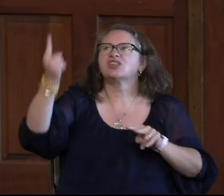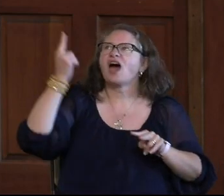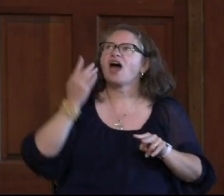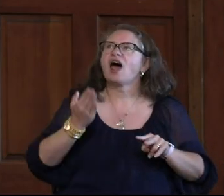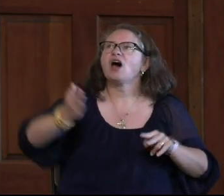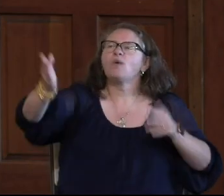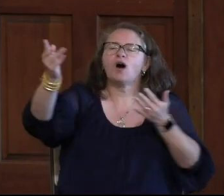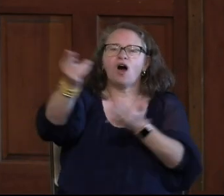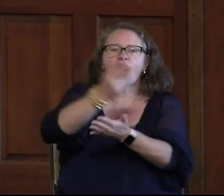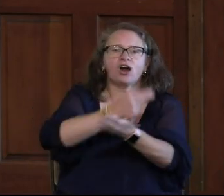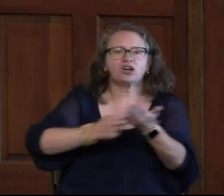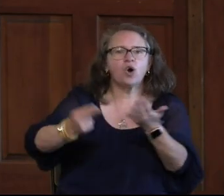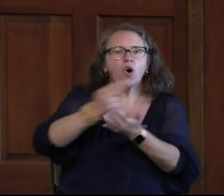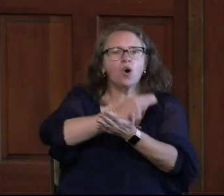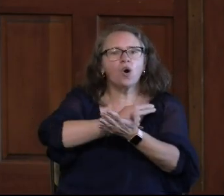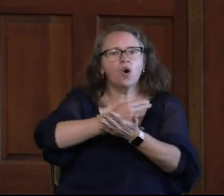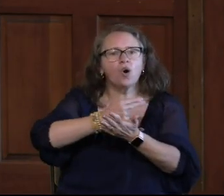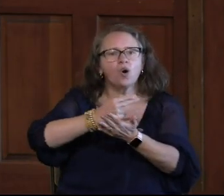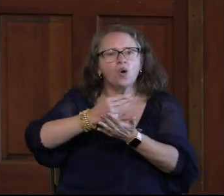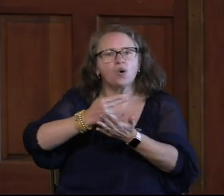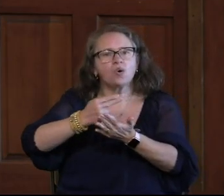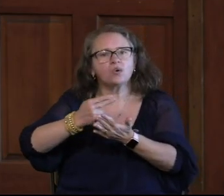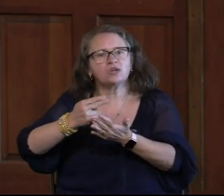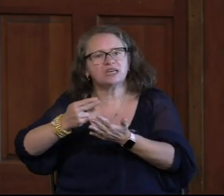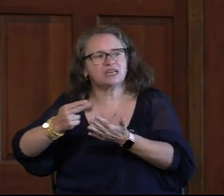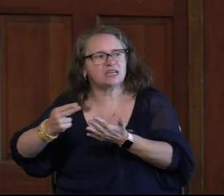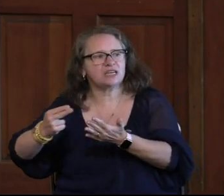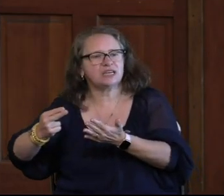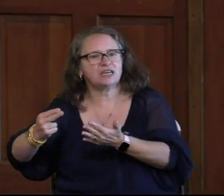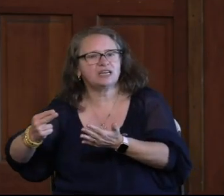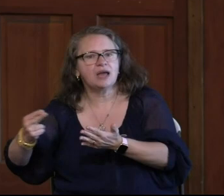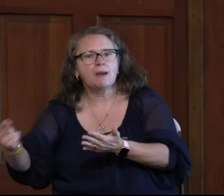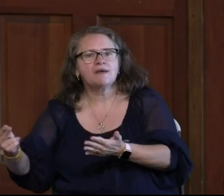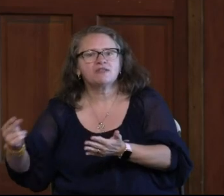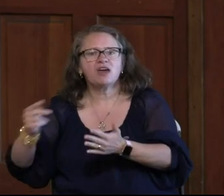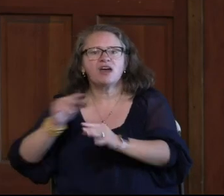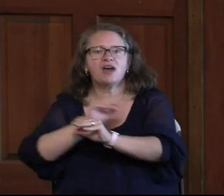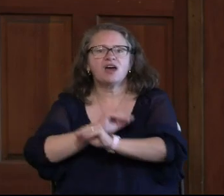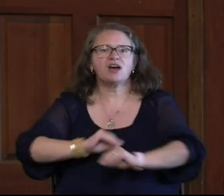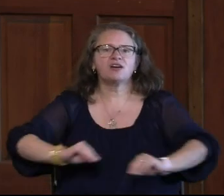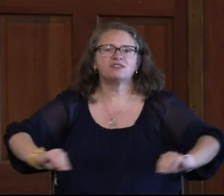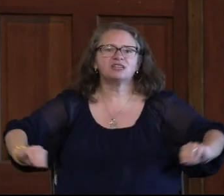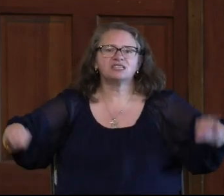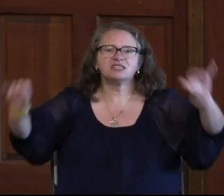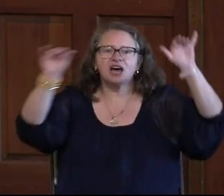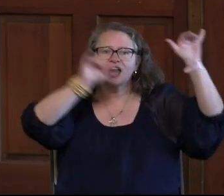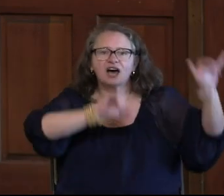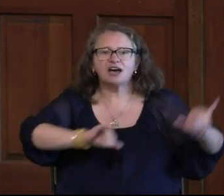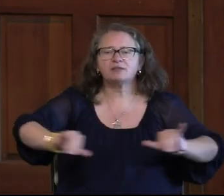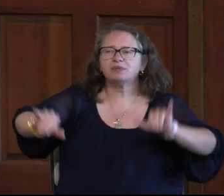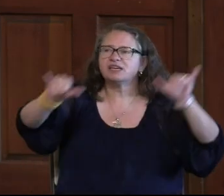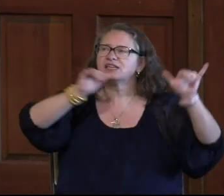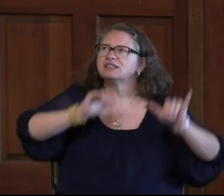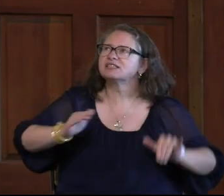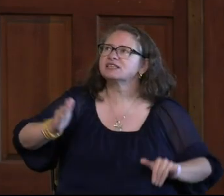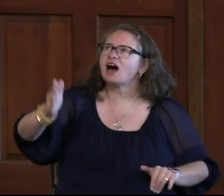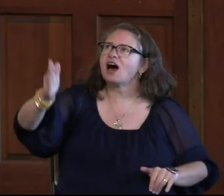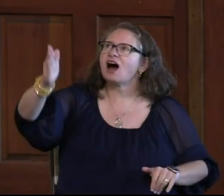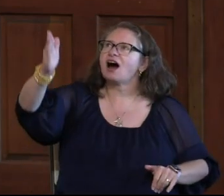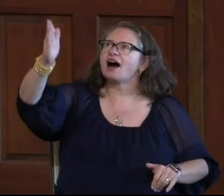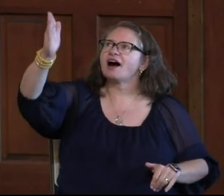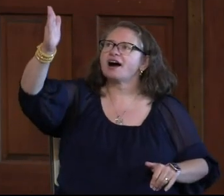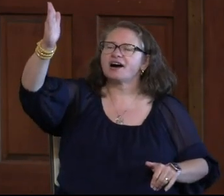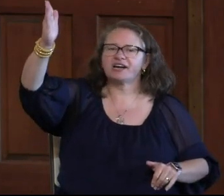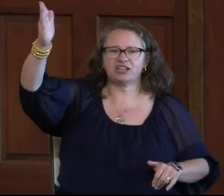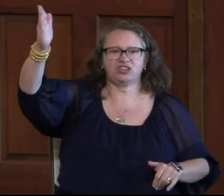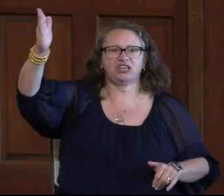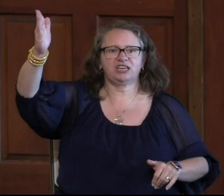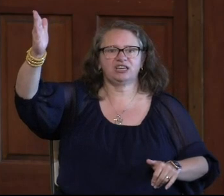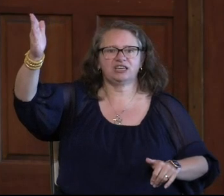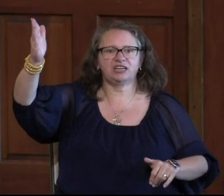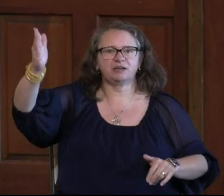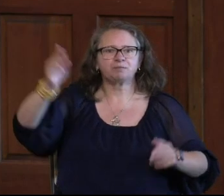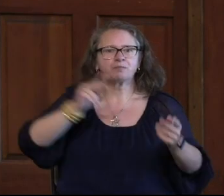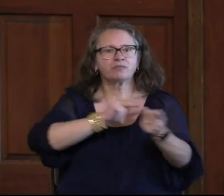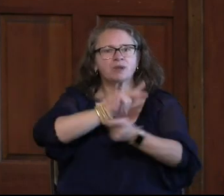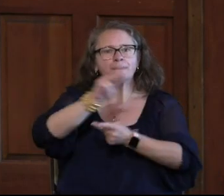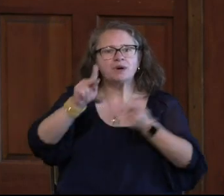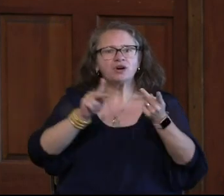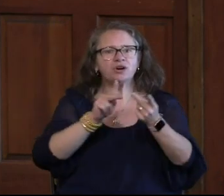it